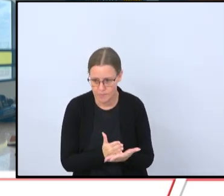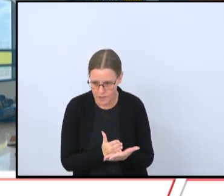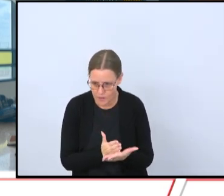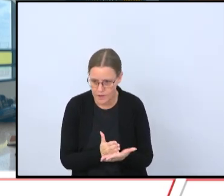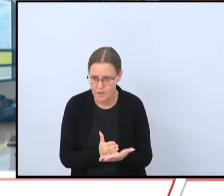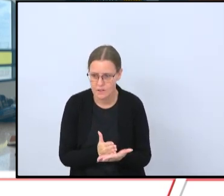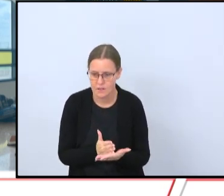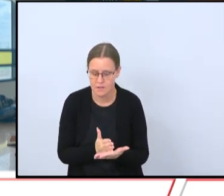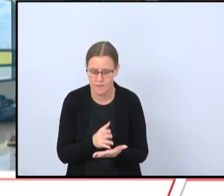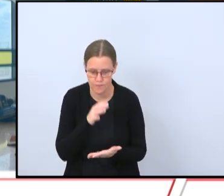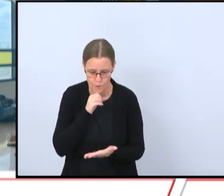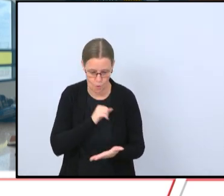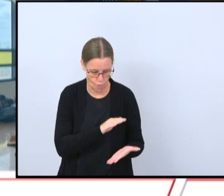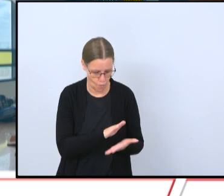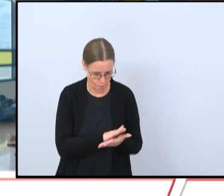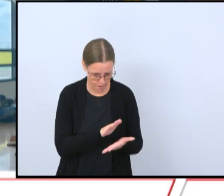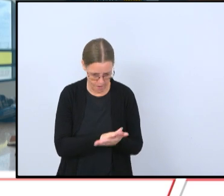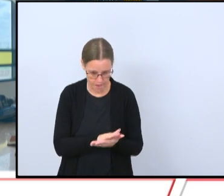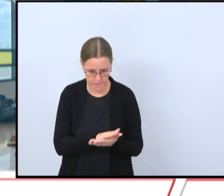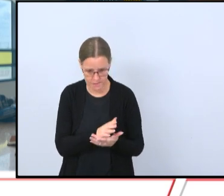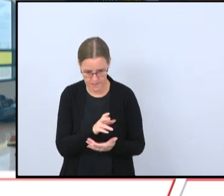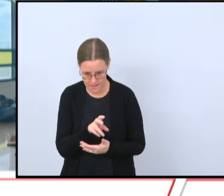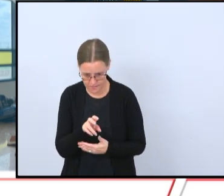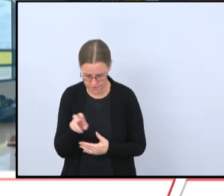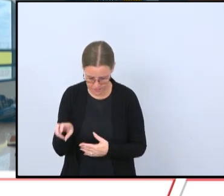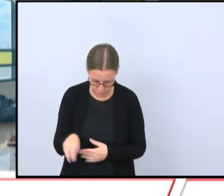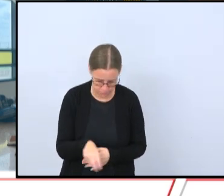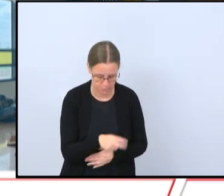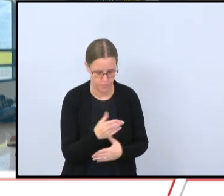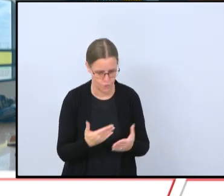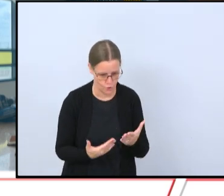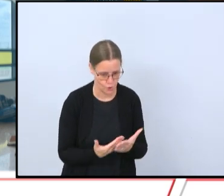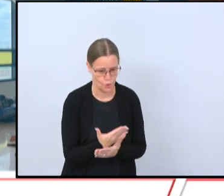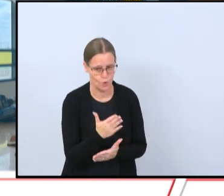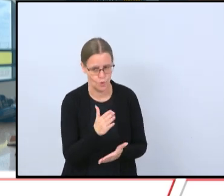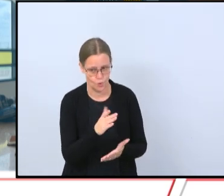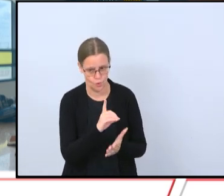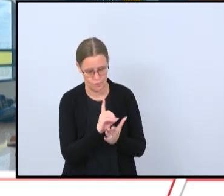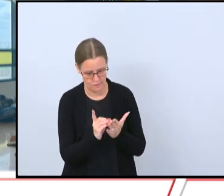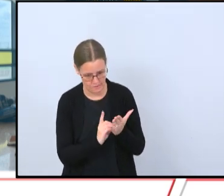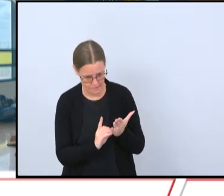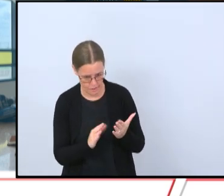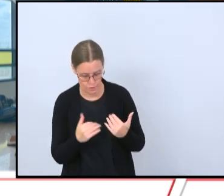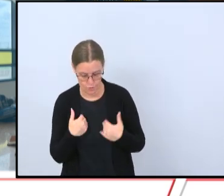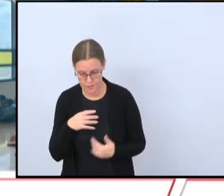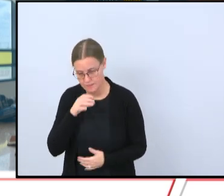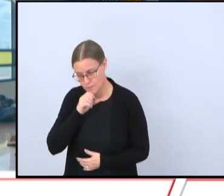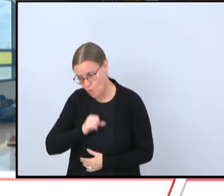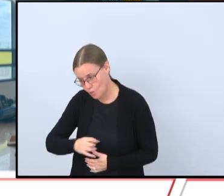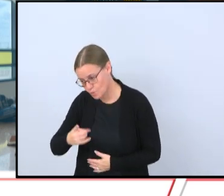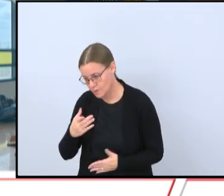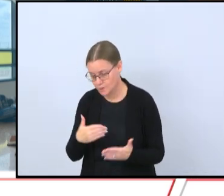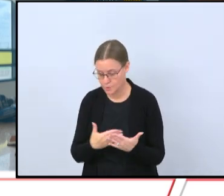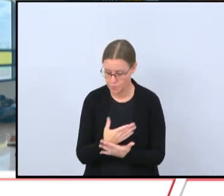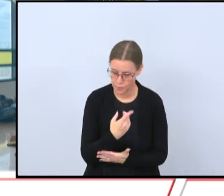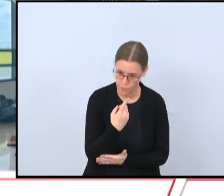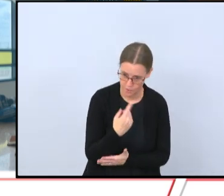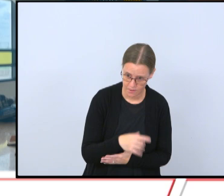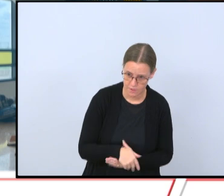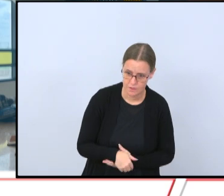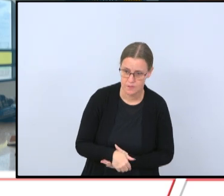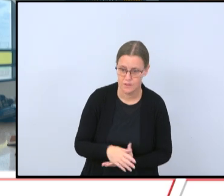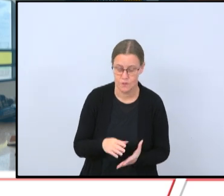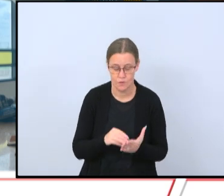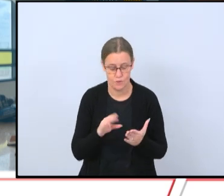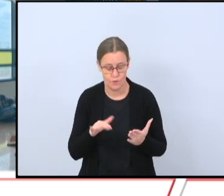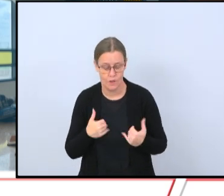the old campus that we brought into the new design. So they'll have the same rocking chairs and some new ones that we're going to add there as just a place for the students